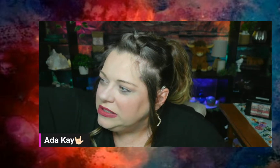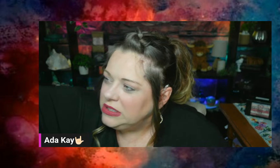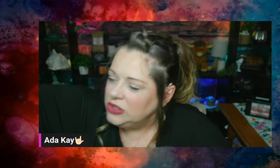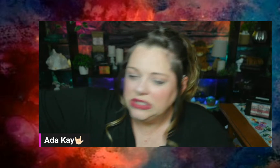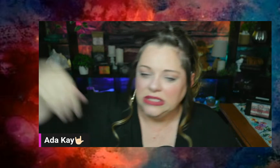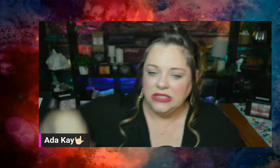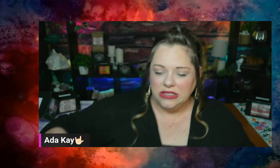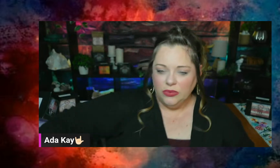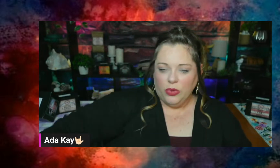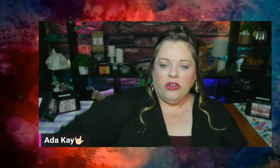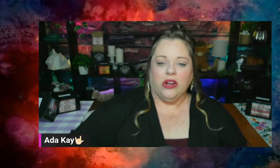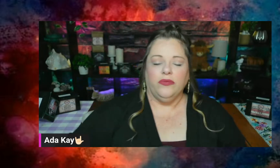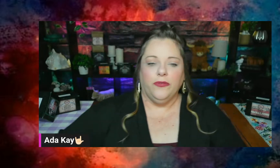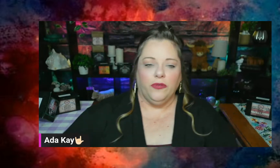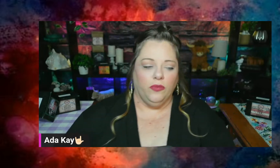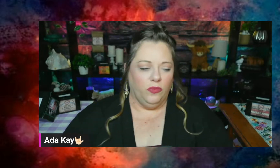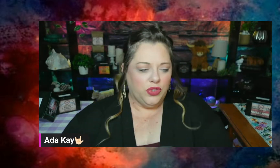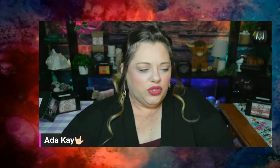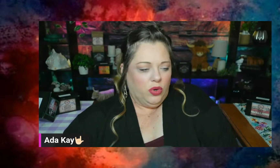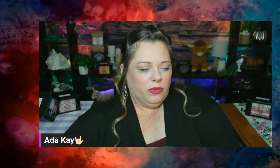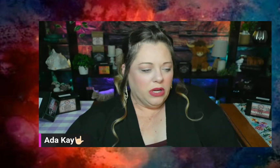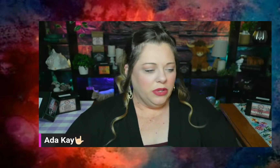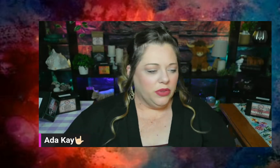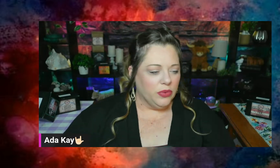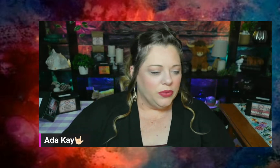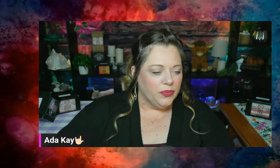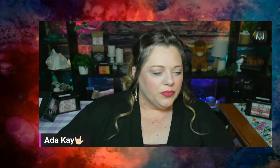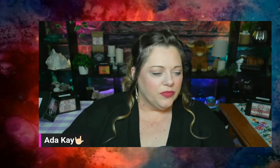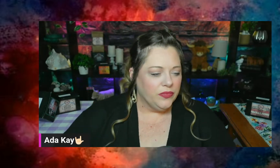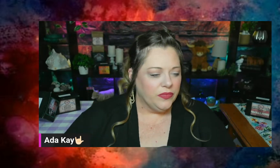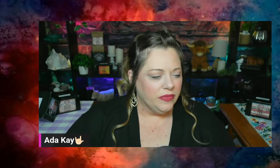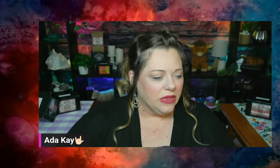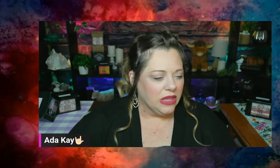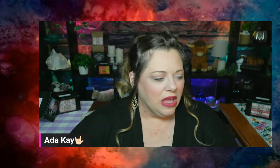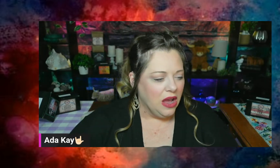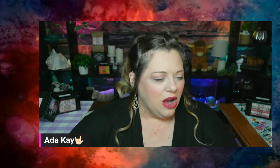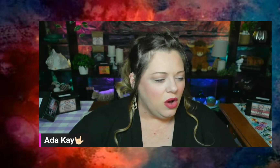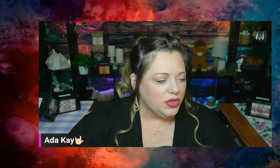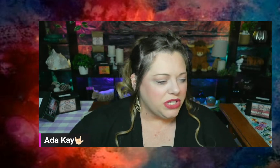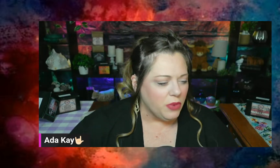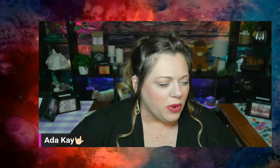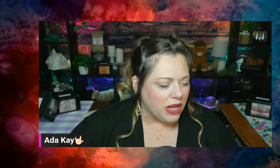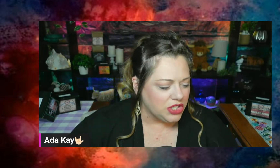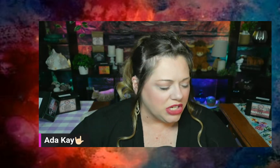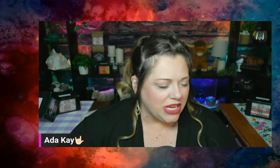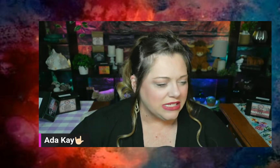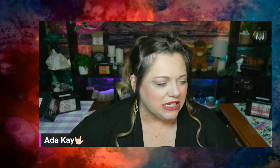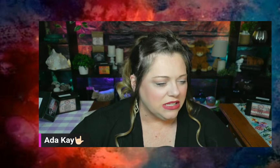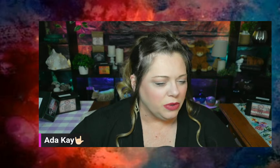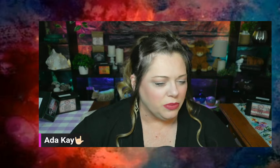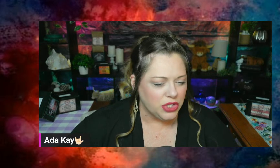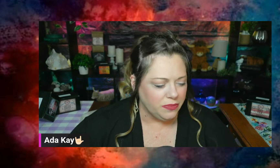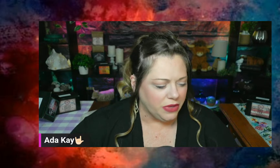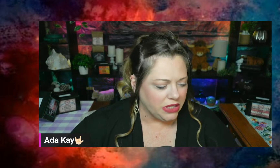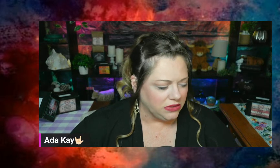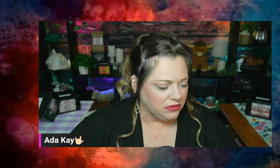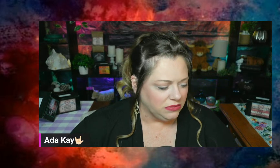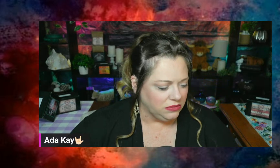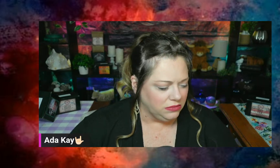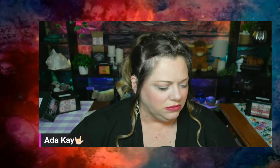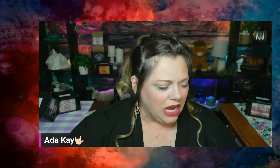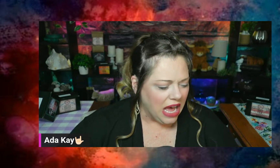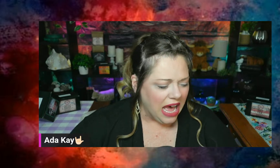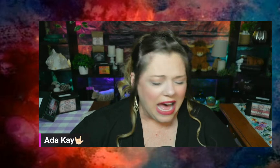It is, we've got a storm coming through. Oh, see, Morales, you can't see the membership